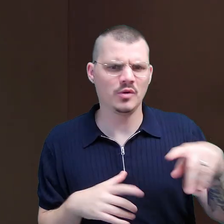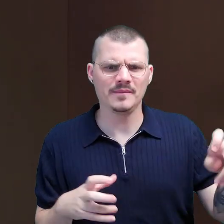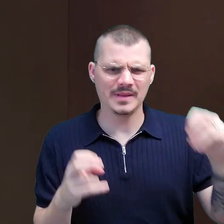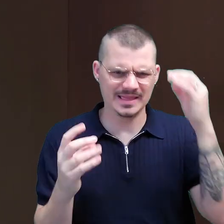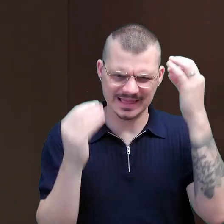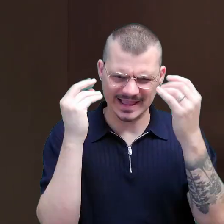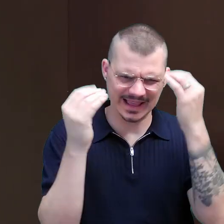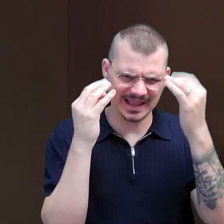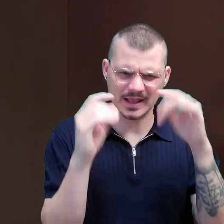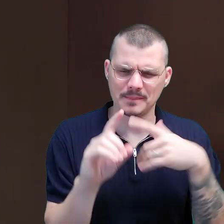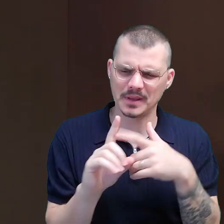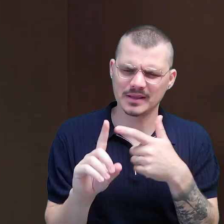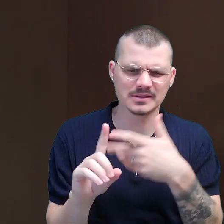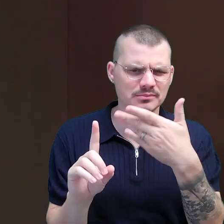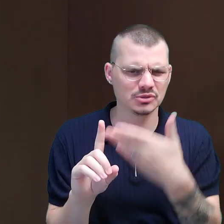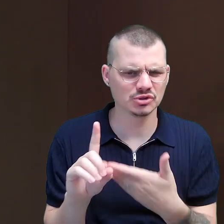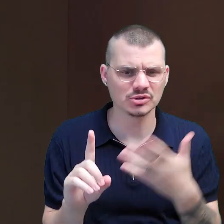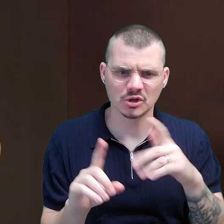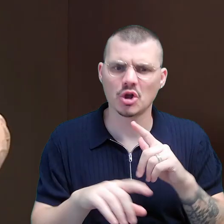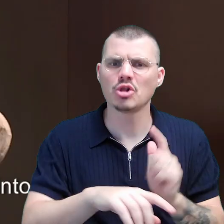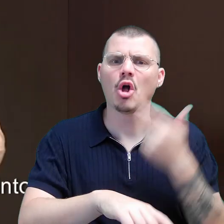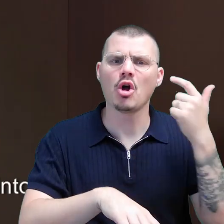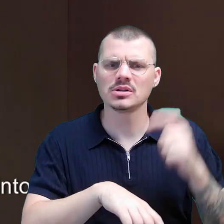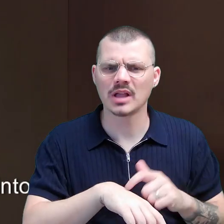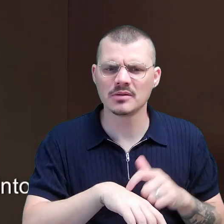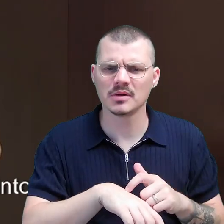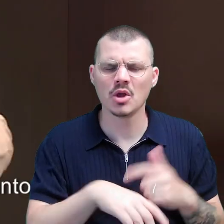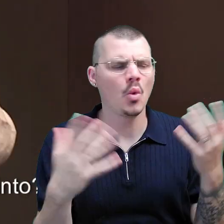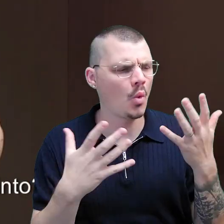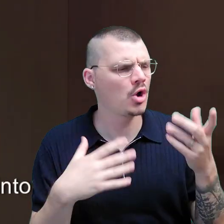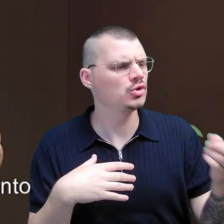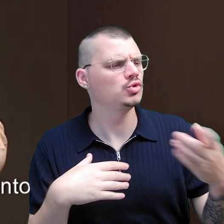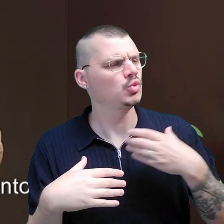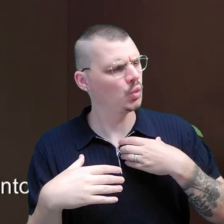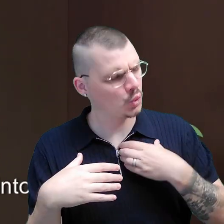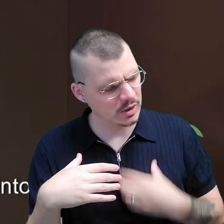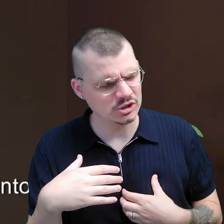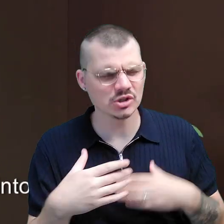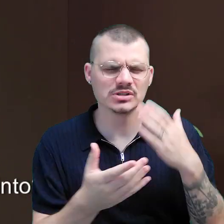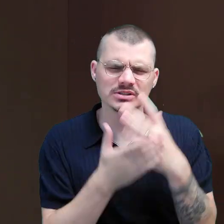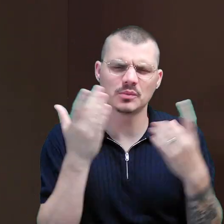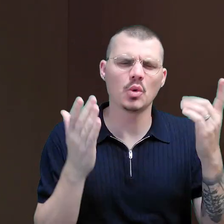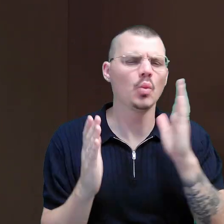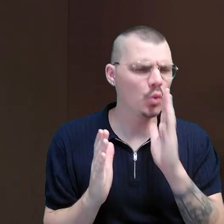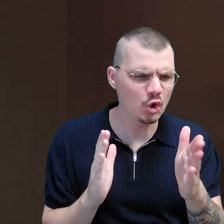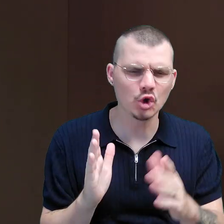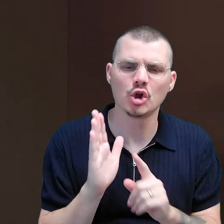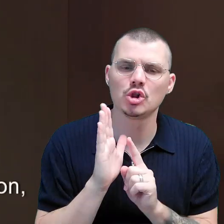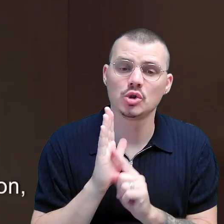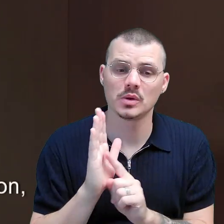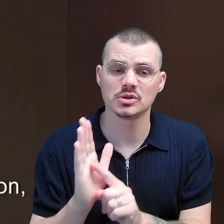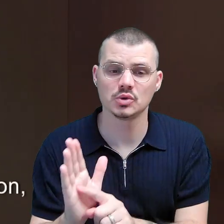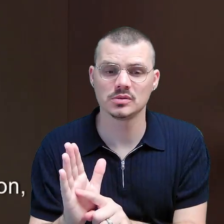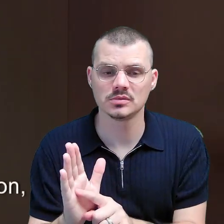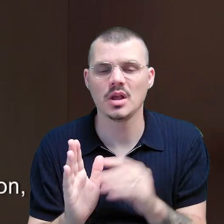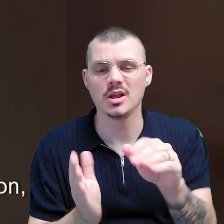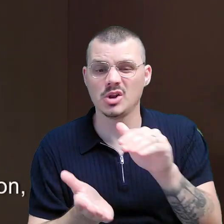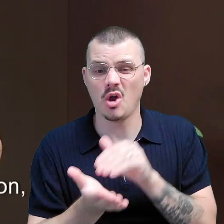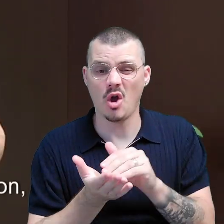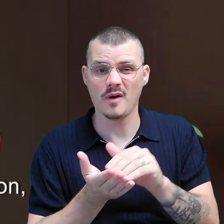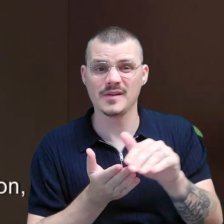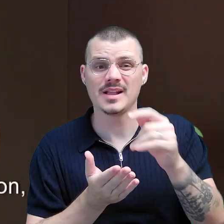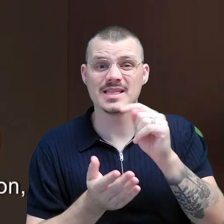this person for a long time. What do you wish somebody would look into? And often